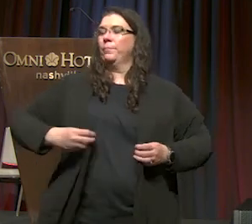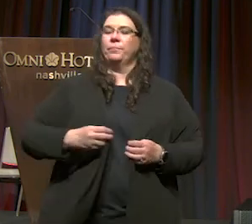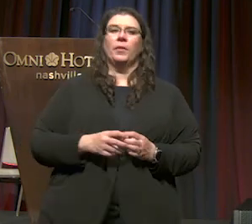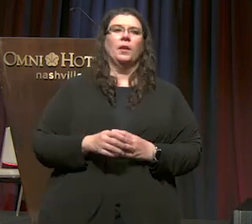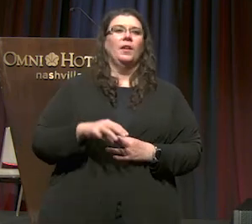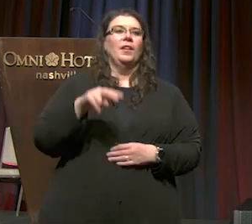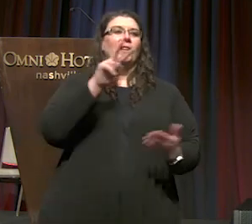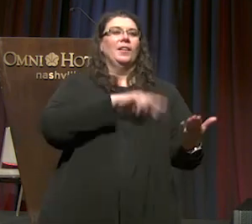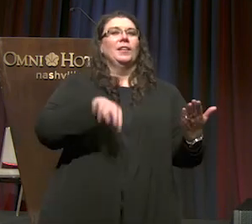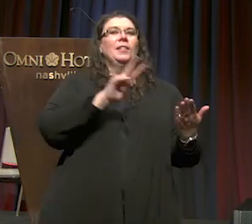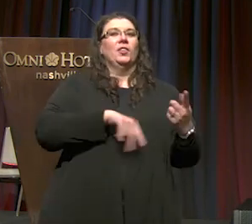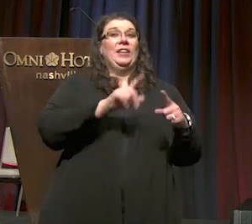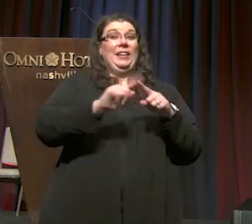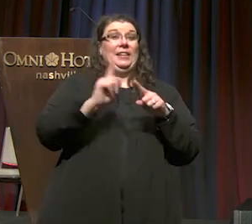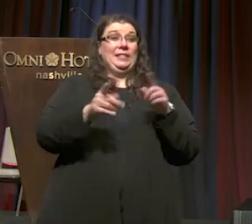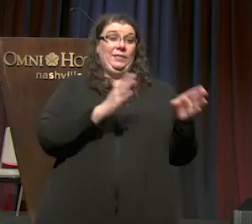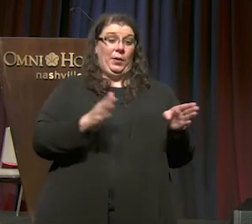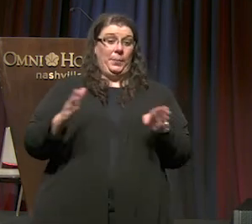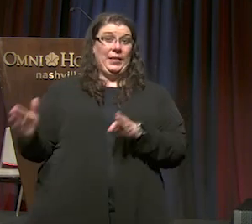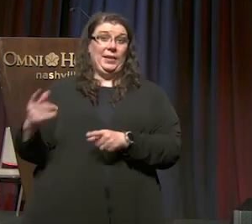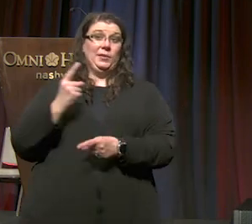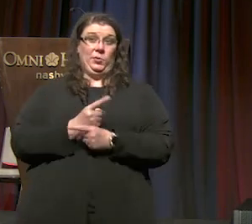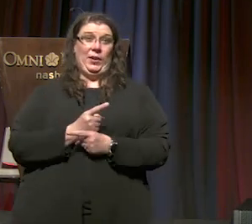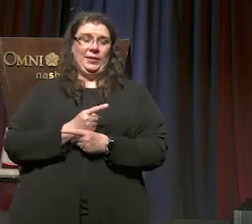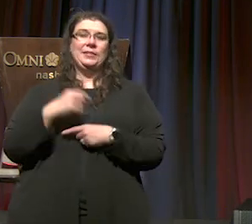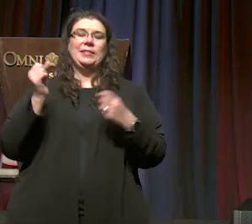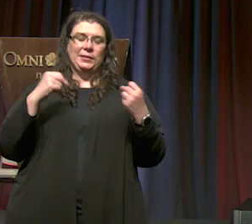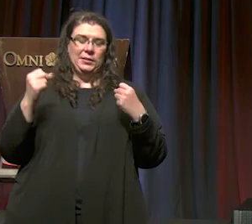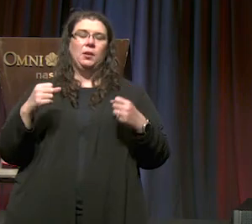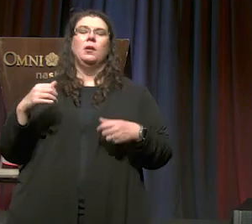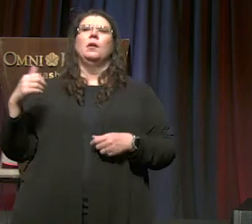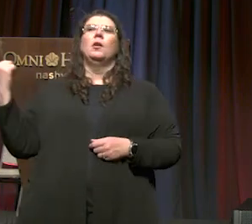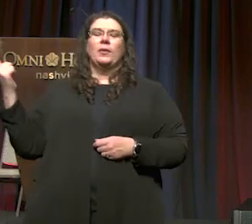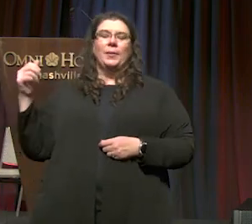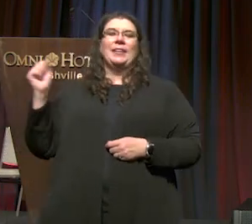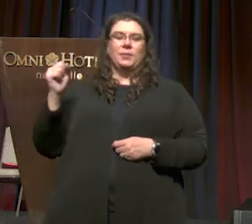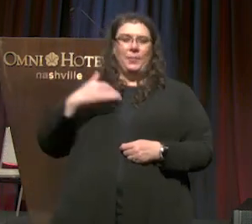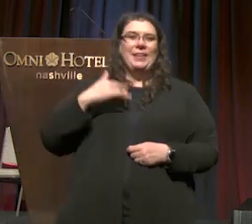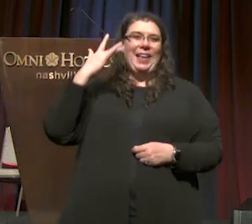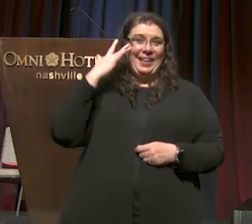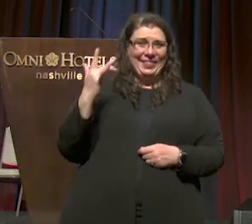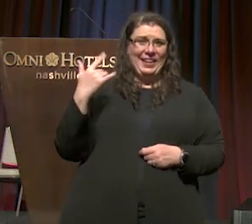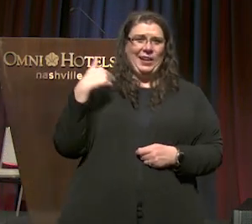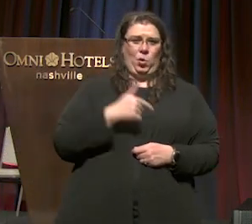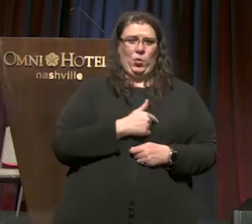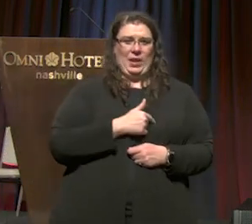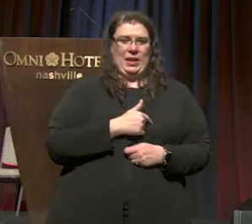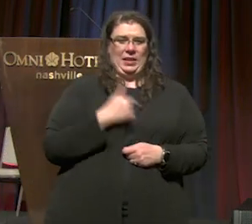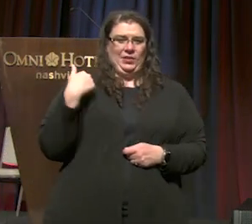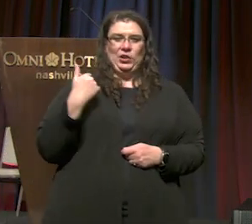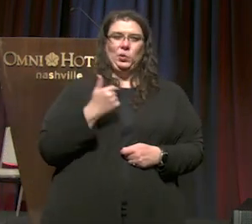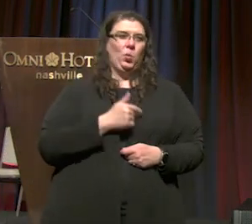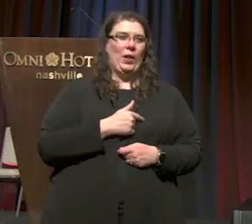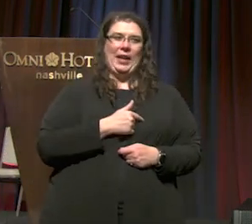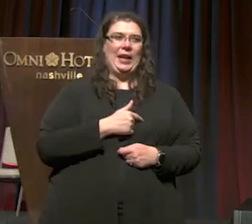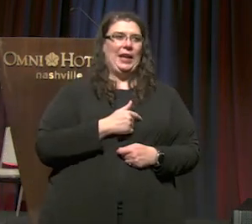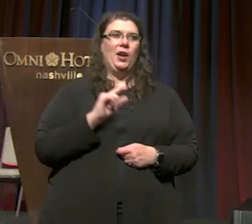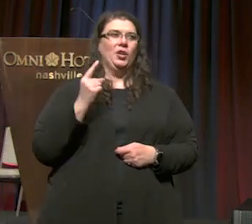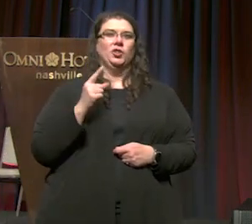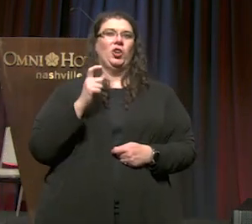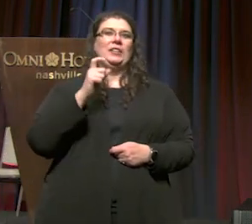Looking at different plans, right? Yes, because I think we are just